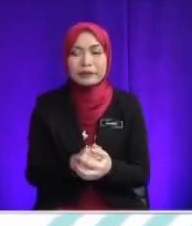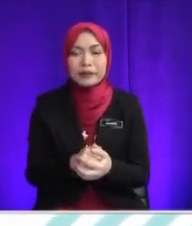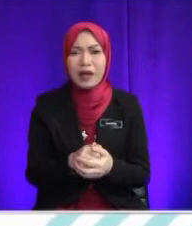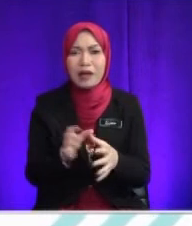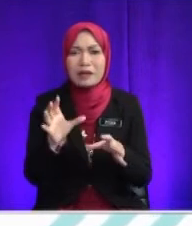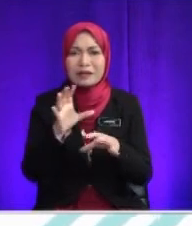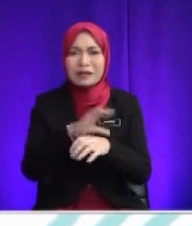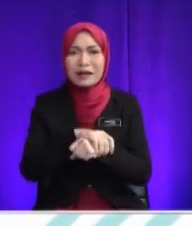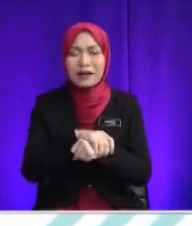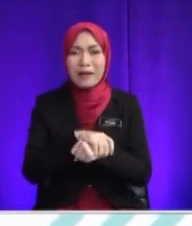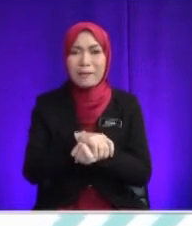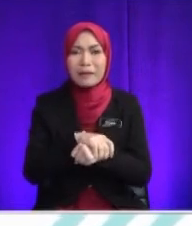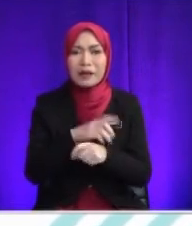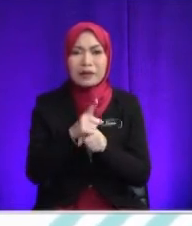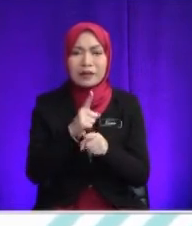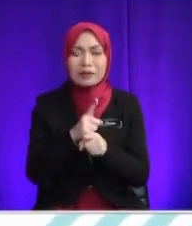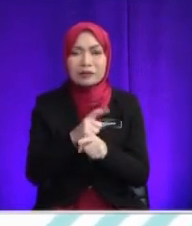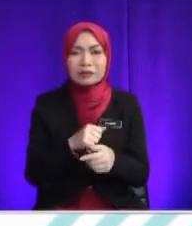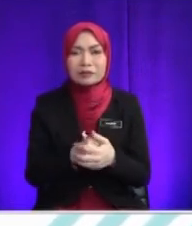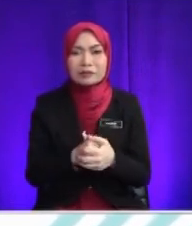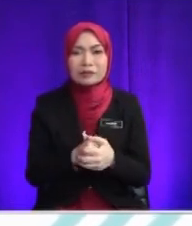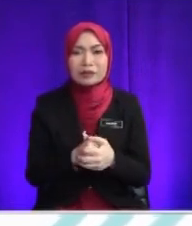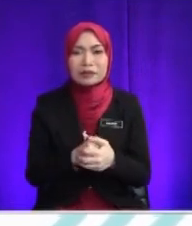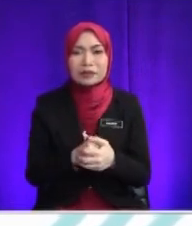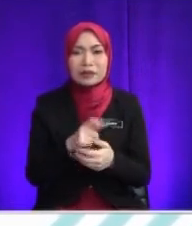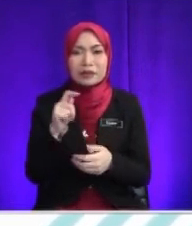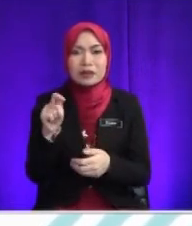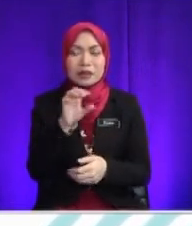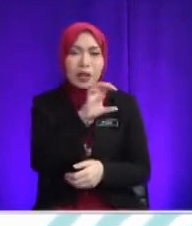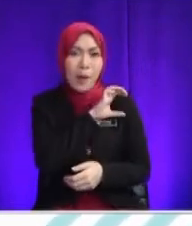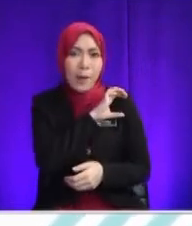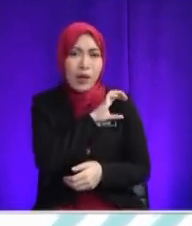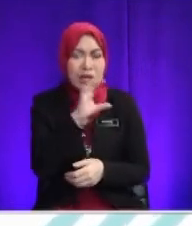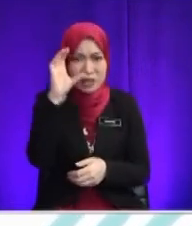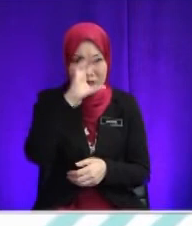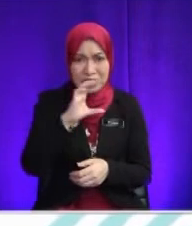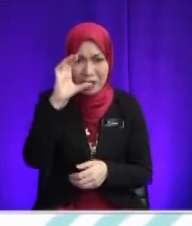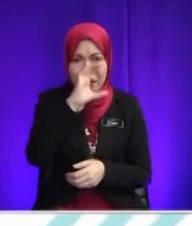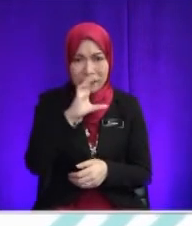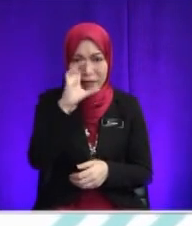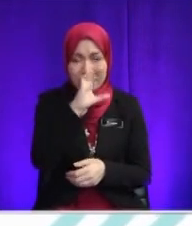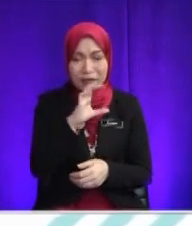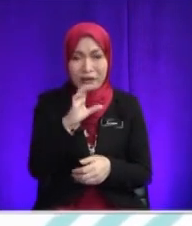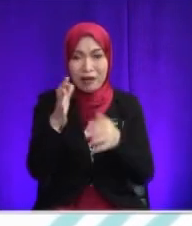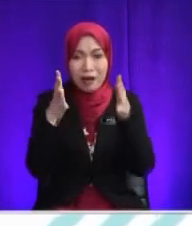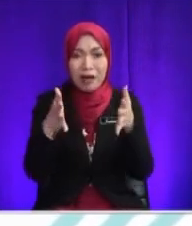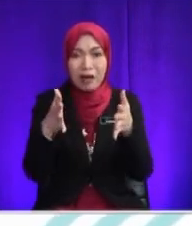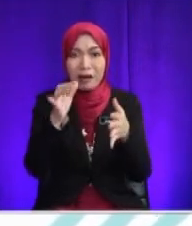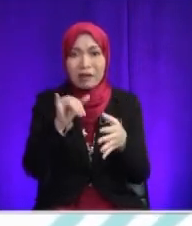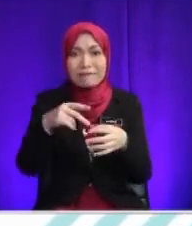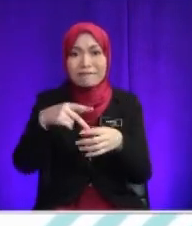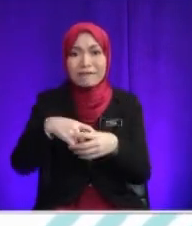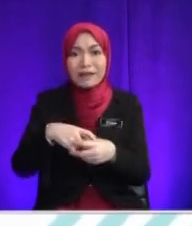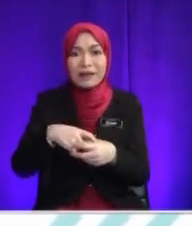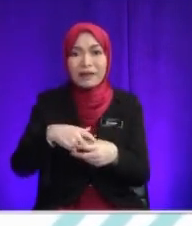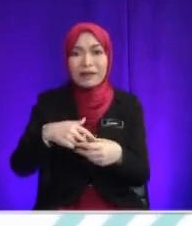now. I'm not sure about that. The police helicopter was out searching yesterday, which suggests he's still on the run.